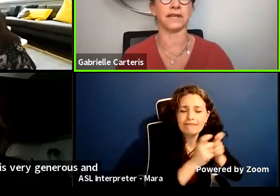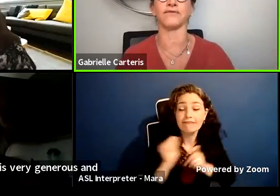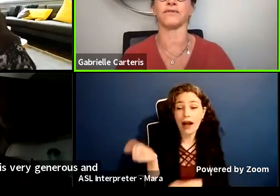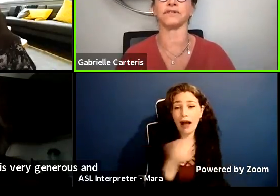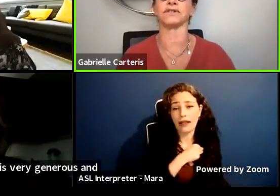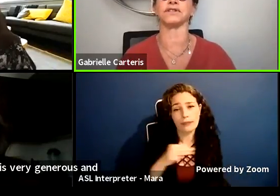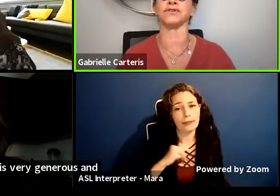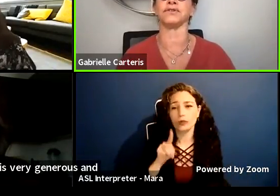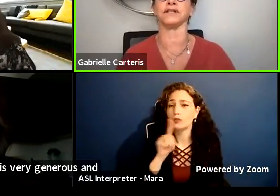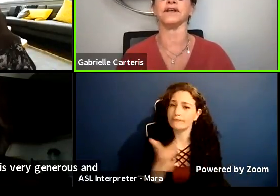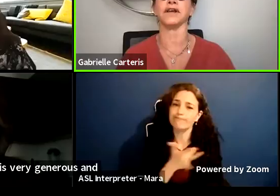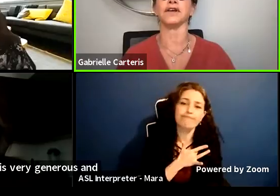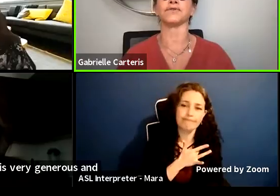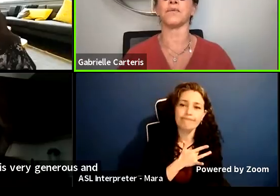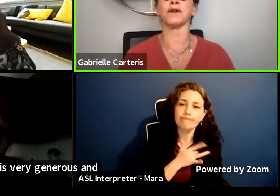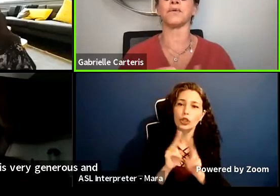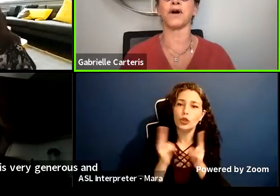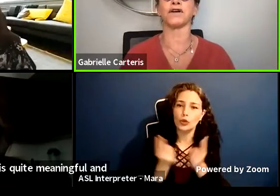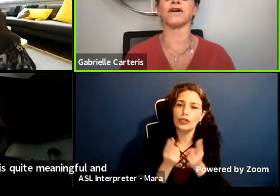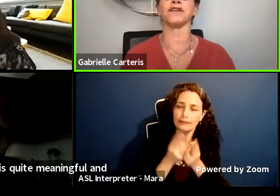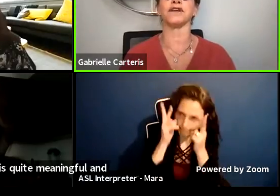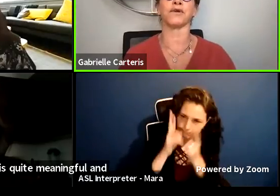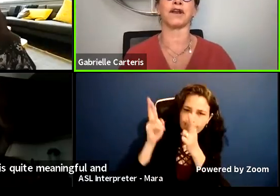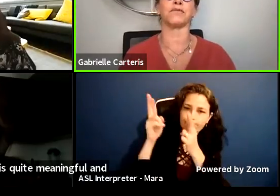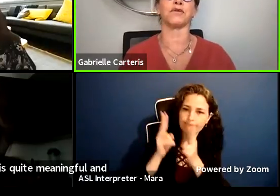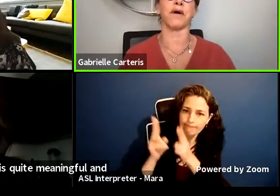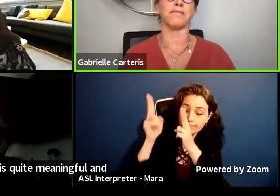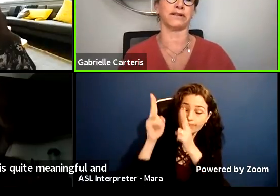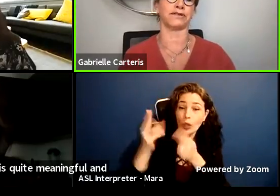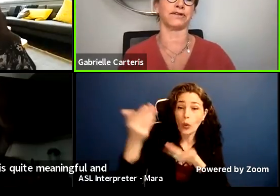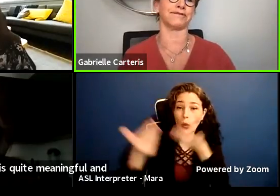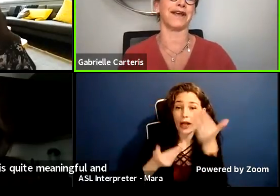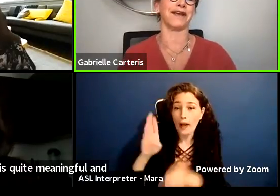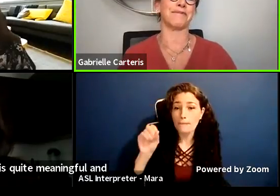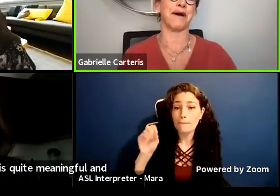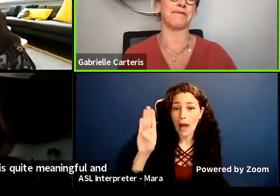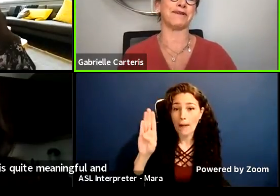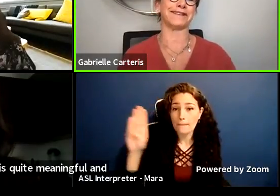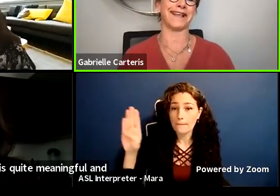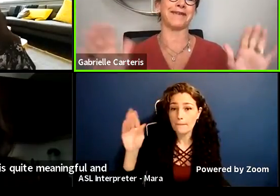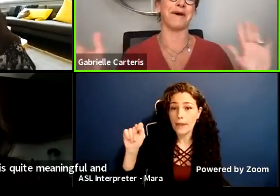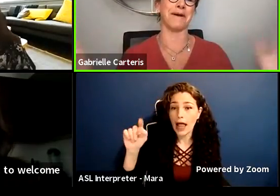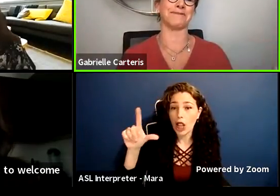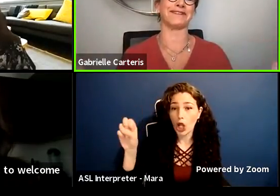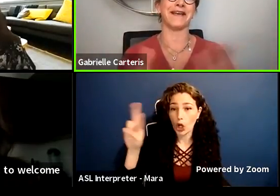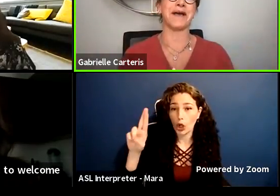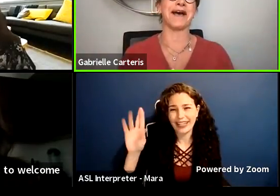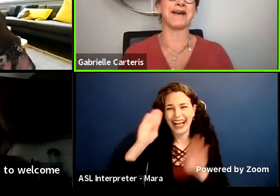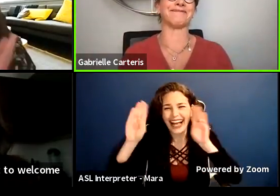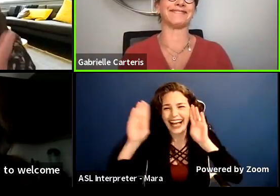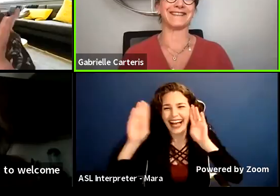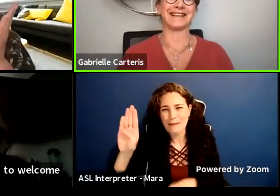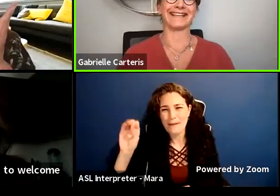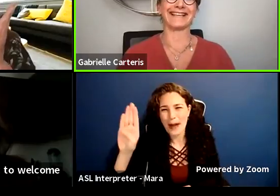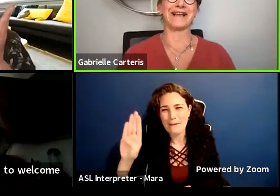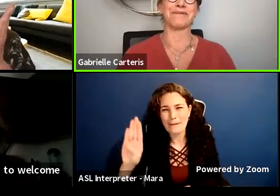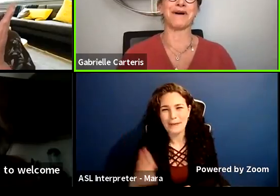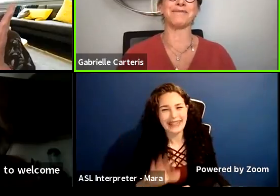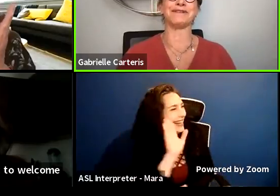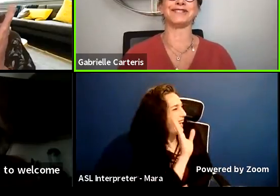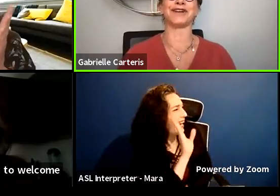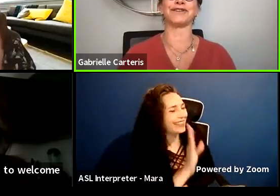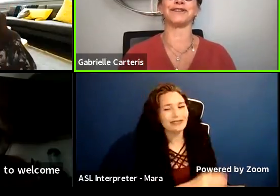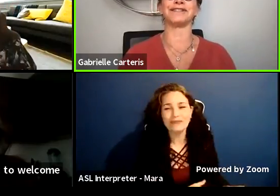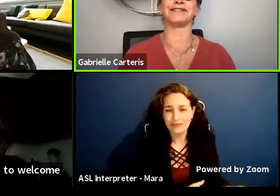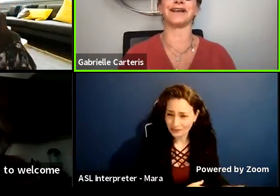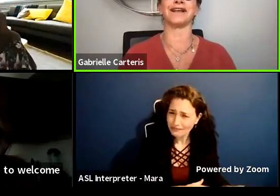quite meaningful into this union. So I want to welcome the incredible Bob Butler. Hi, Bob. Hey, Gabby. Bob